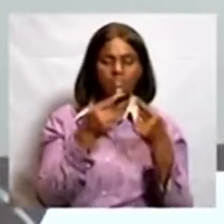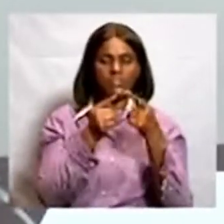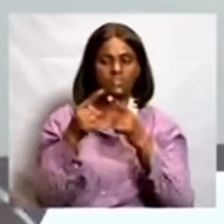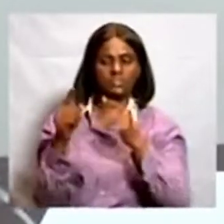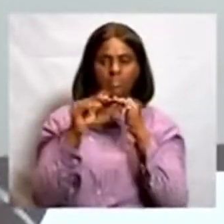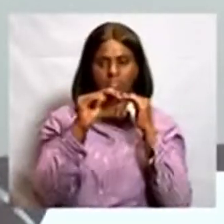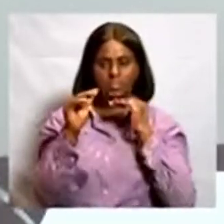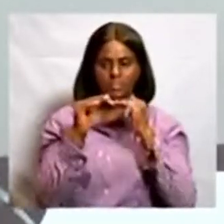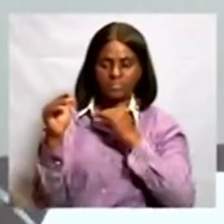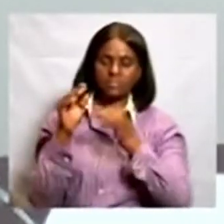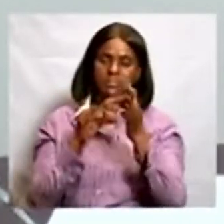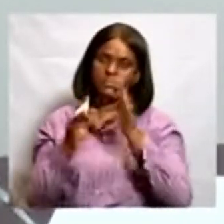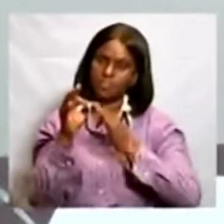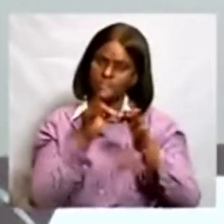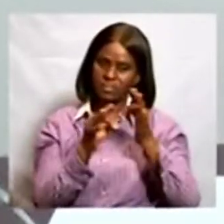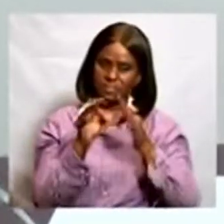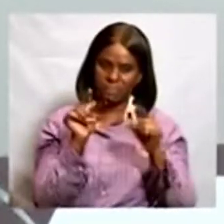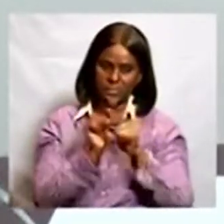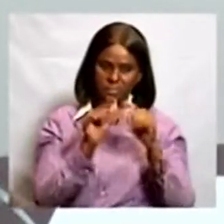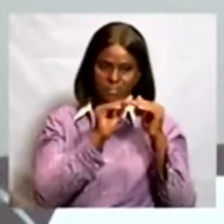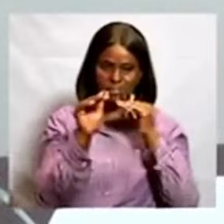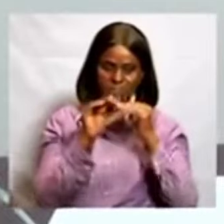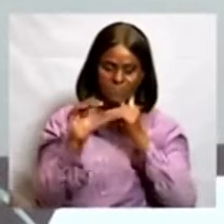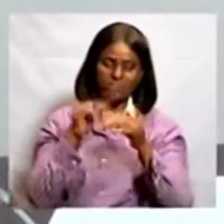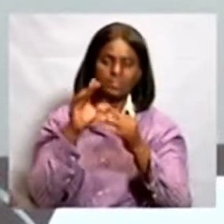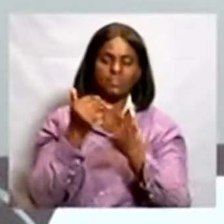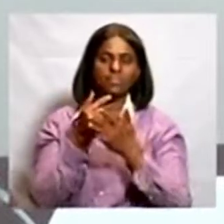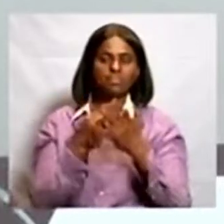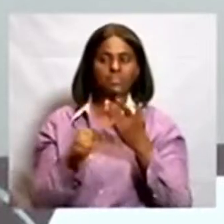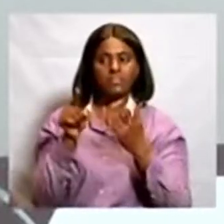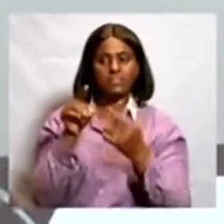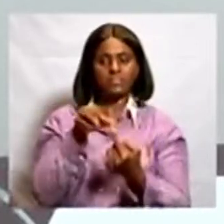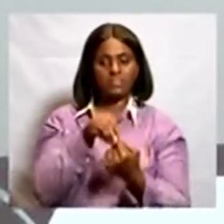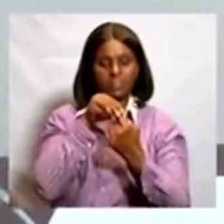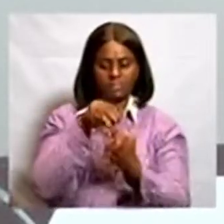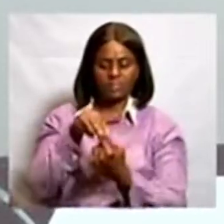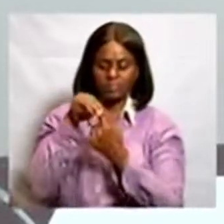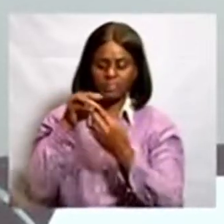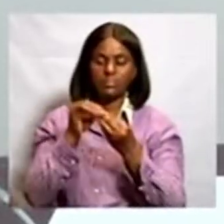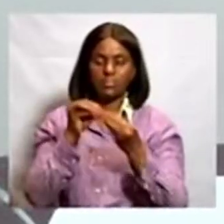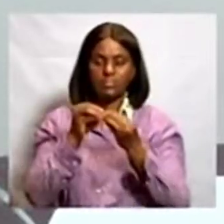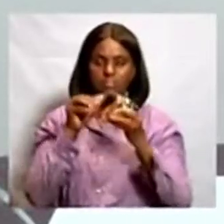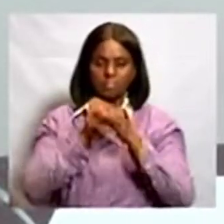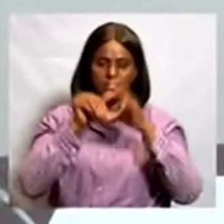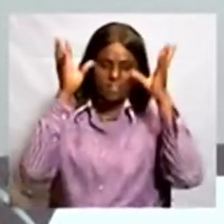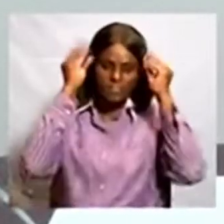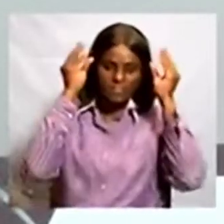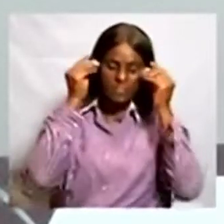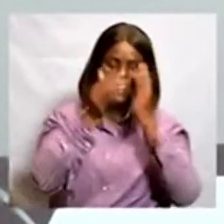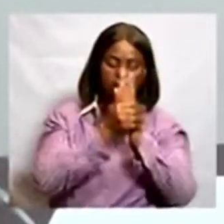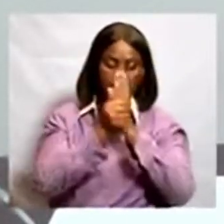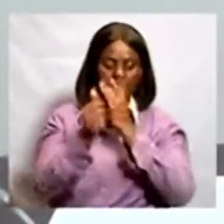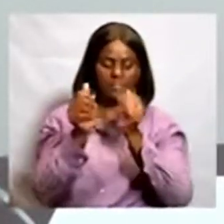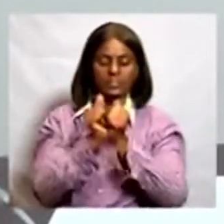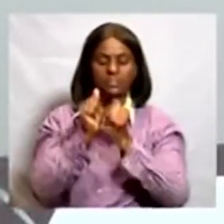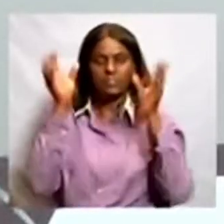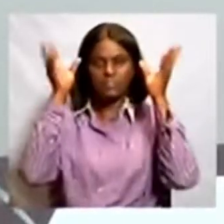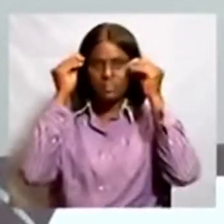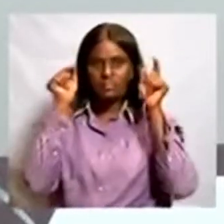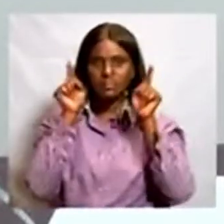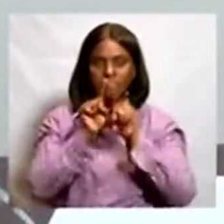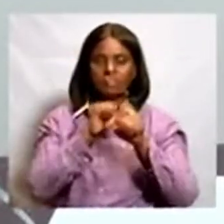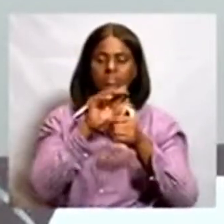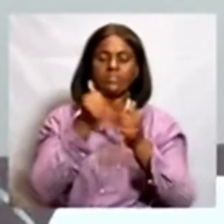level descriptors. And the level descriptors specify the knowledge, skills, and competences, and also